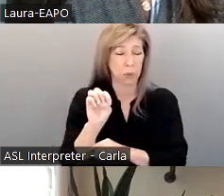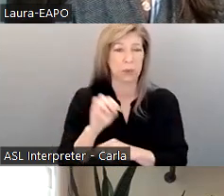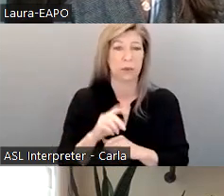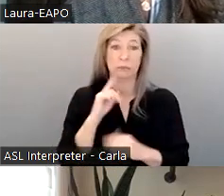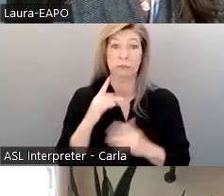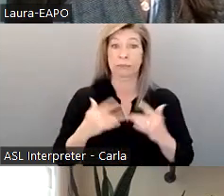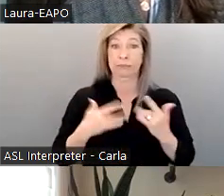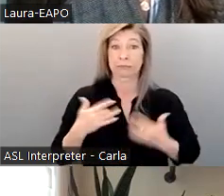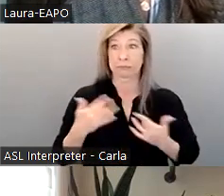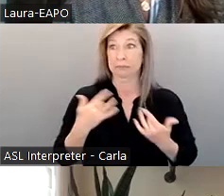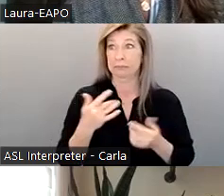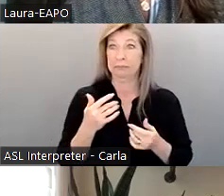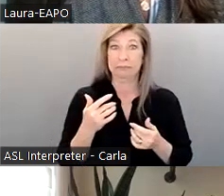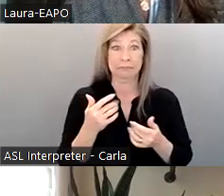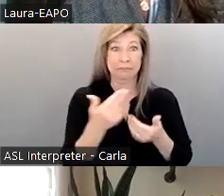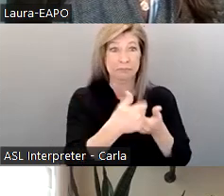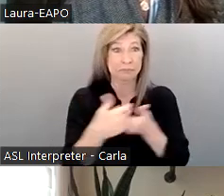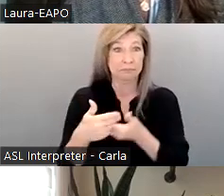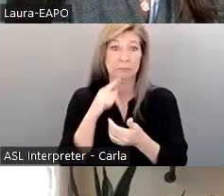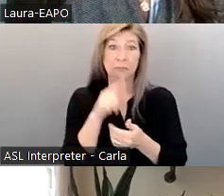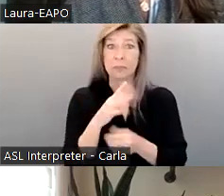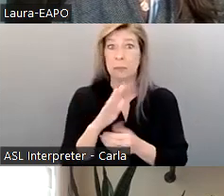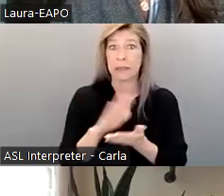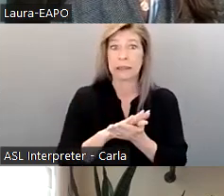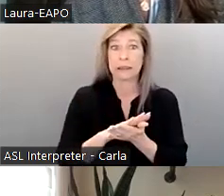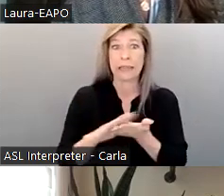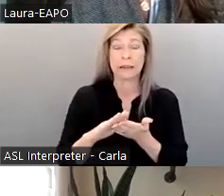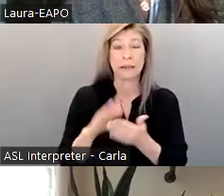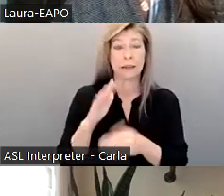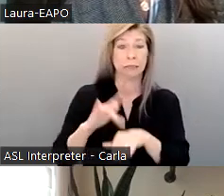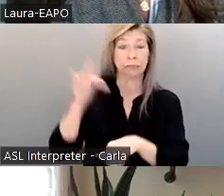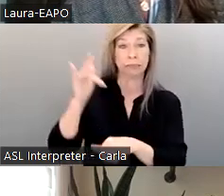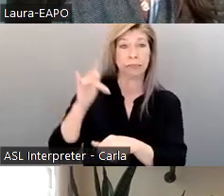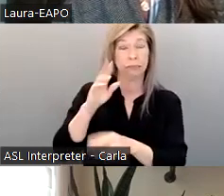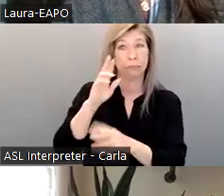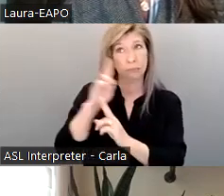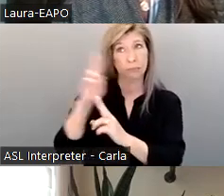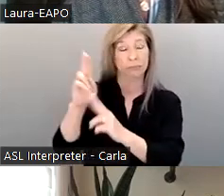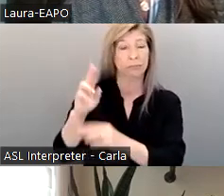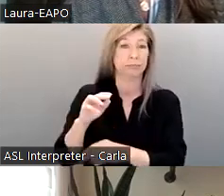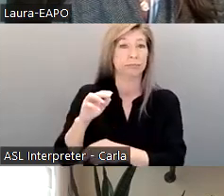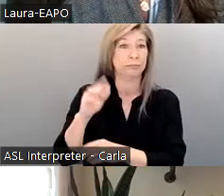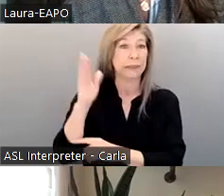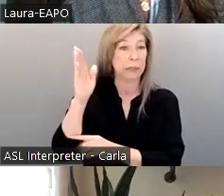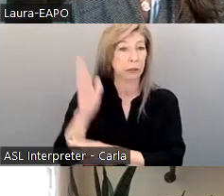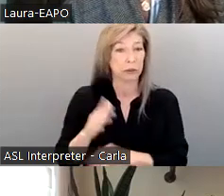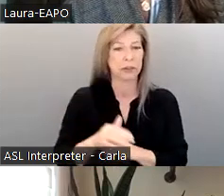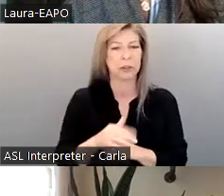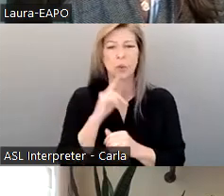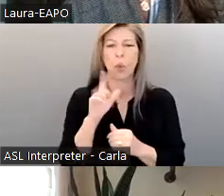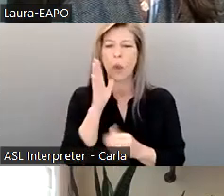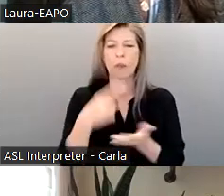high esteemed speakers. So we'll have a great conversation around ageism and the rights of older adults, and the work that's being